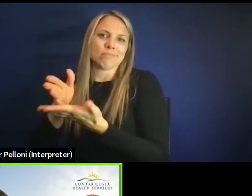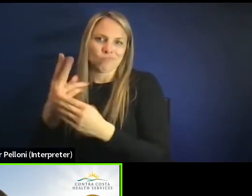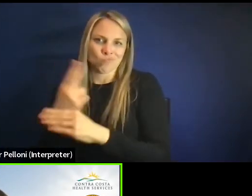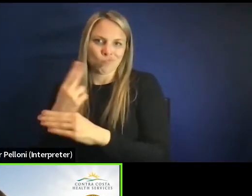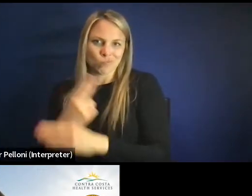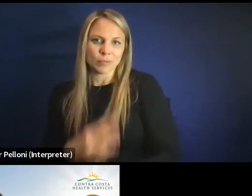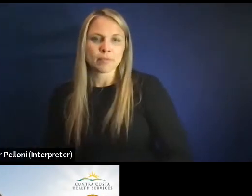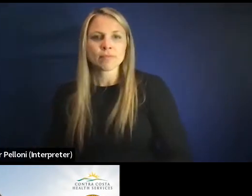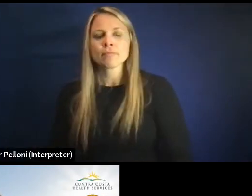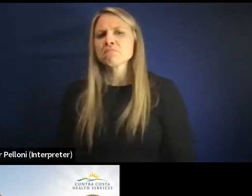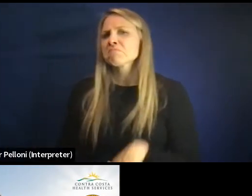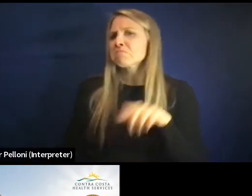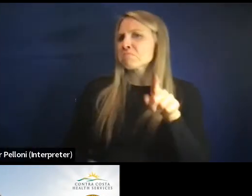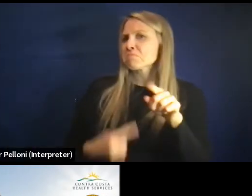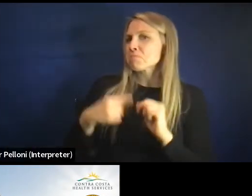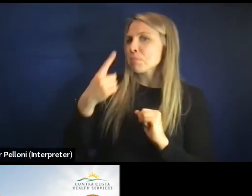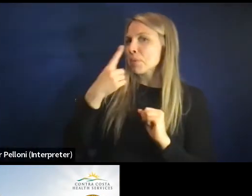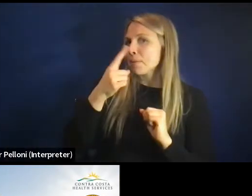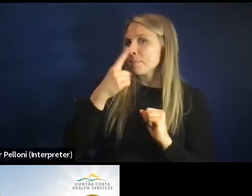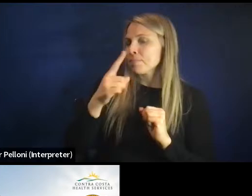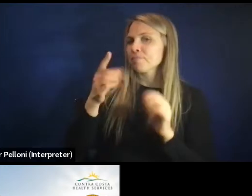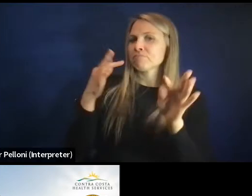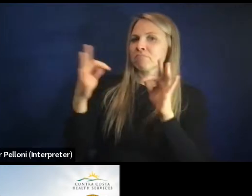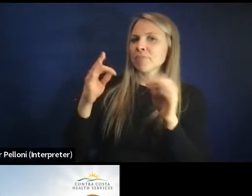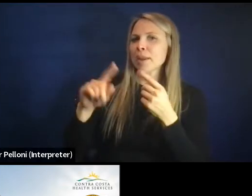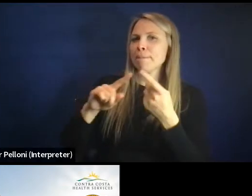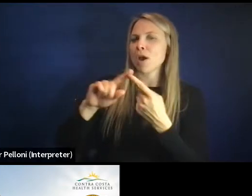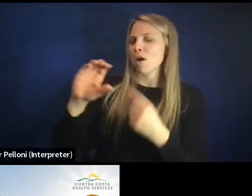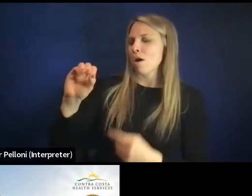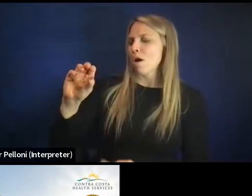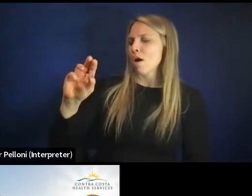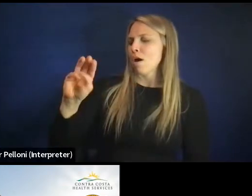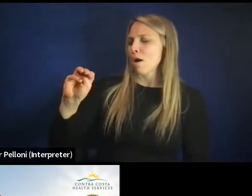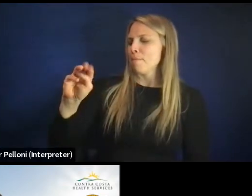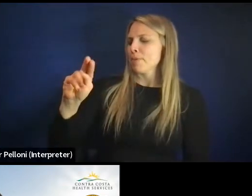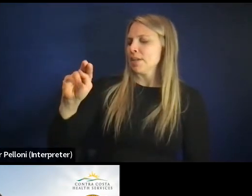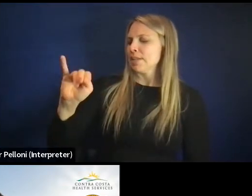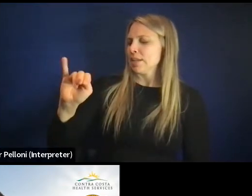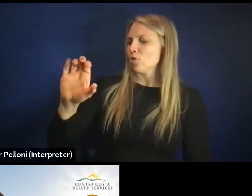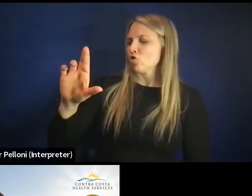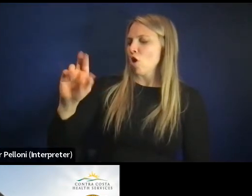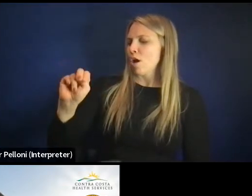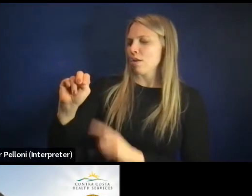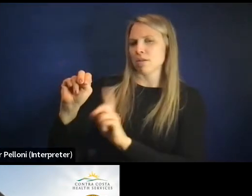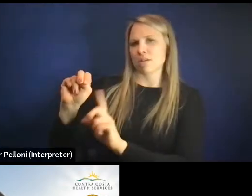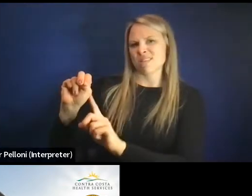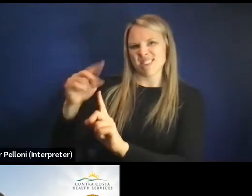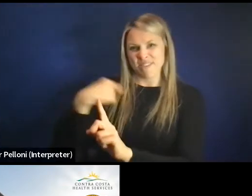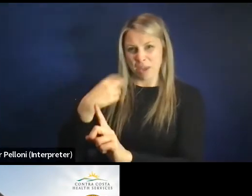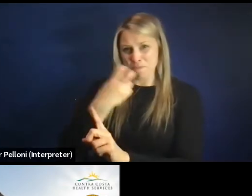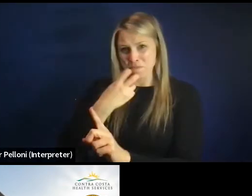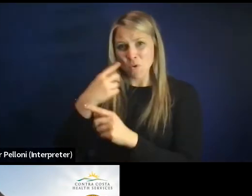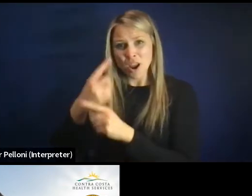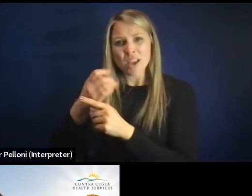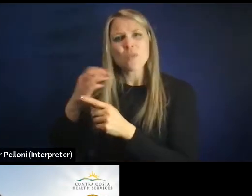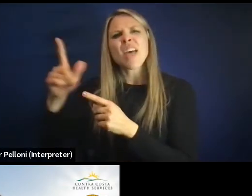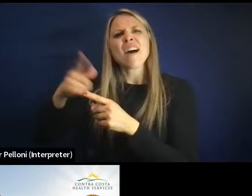Could you tell us a little bit about the Omicron, if I'm saying that right, variant, and what you think this means